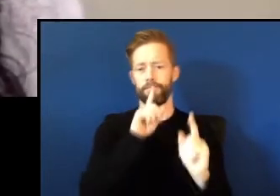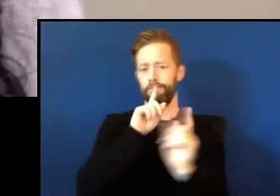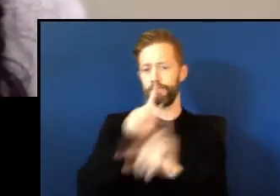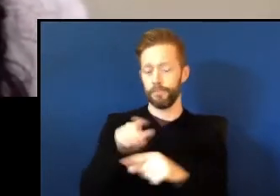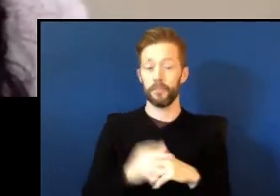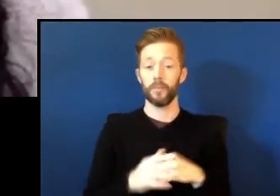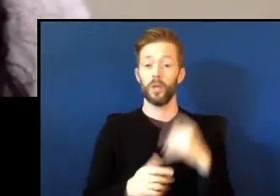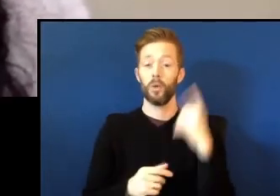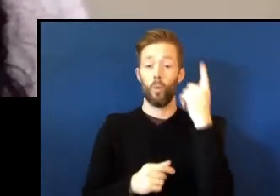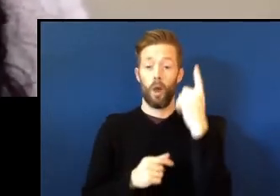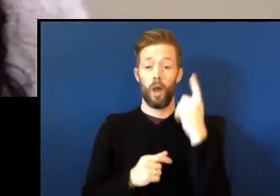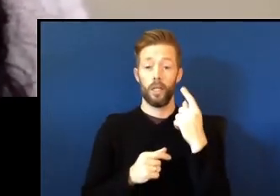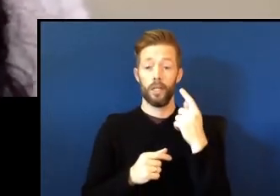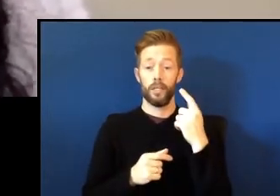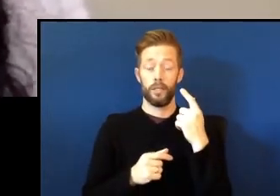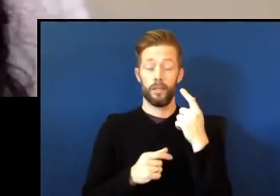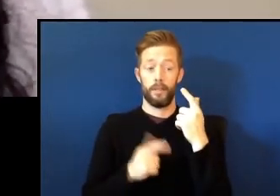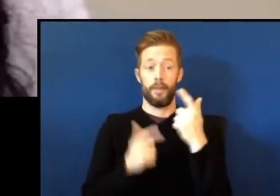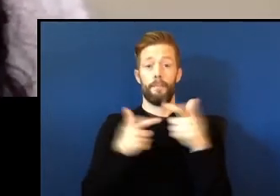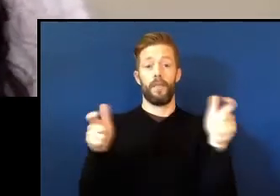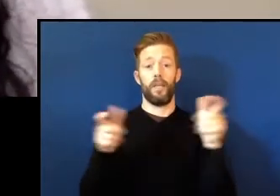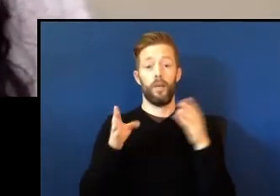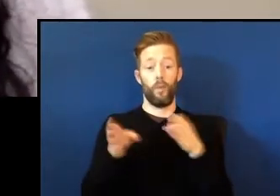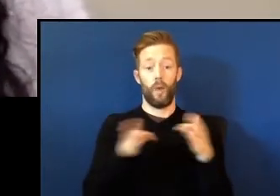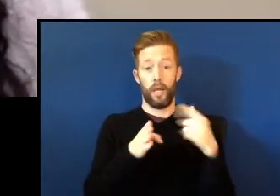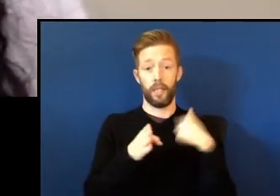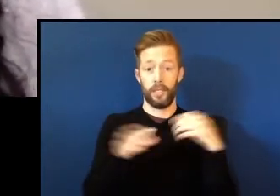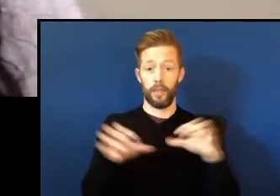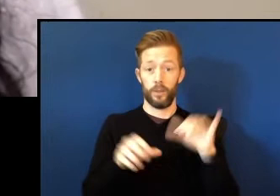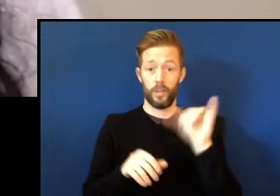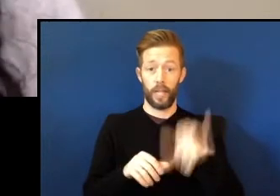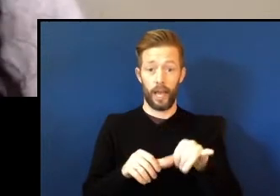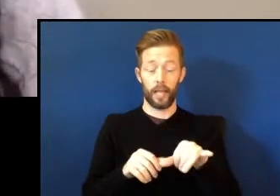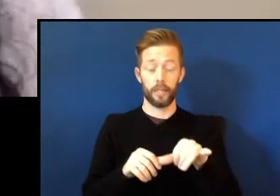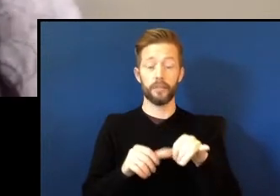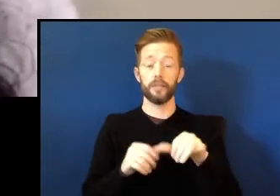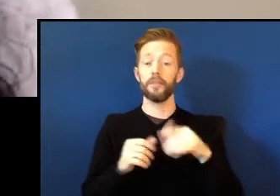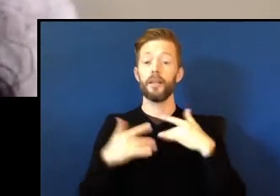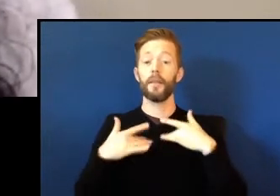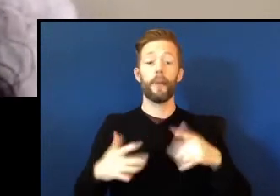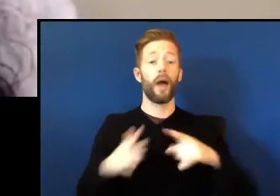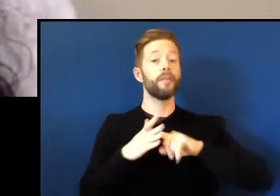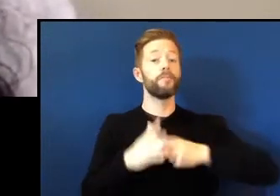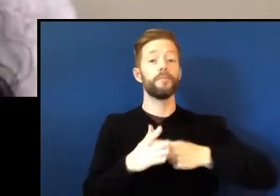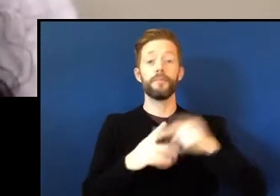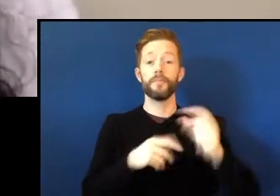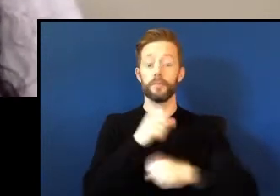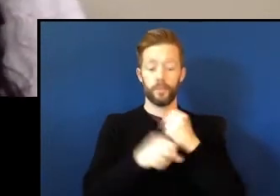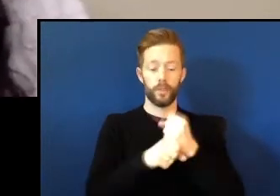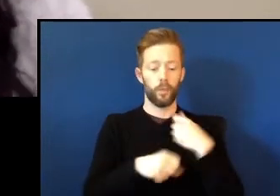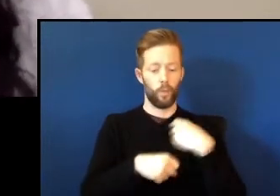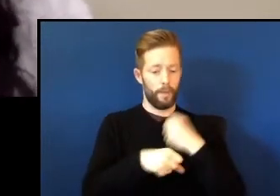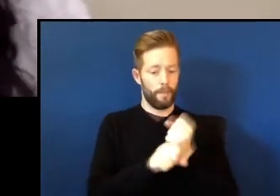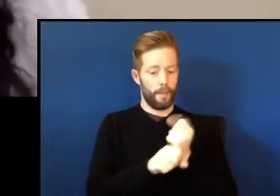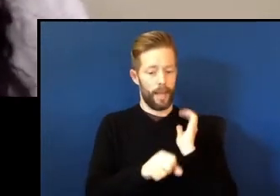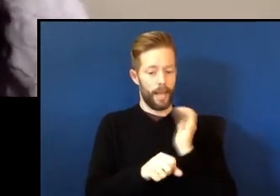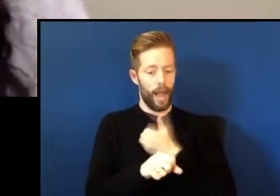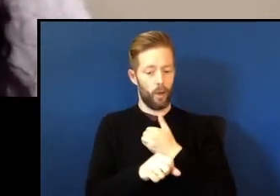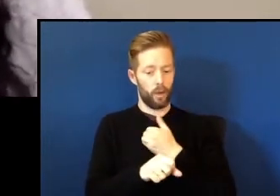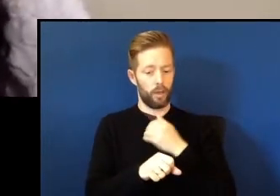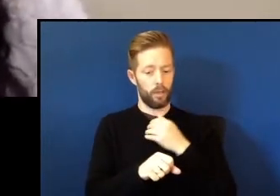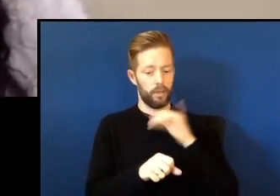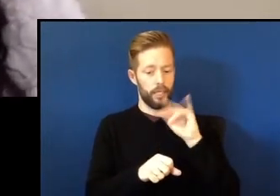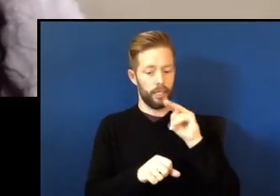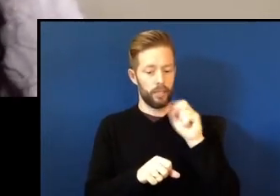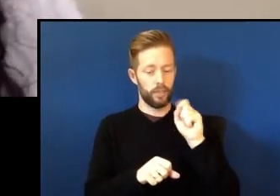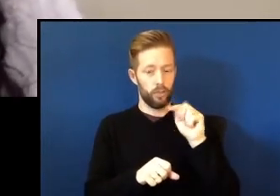I think one of the major ways that I do that is by, at the very beginning of the year, we make our own instruments.